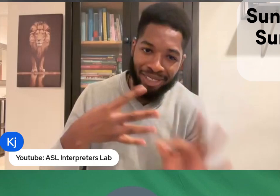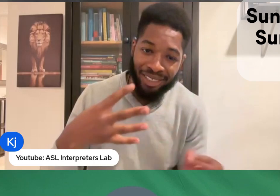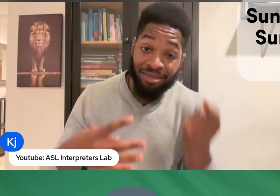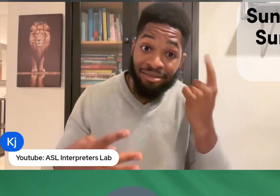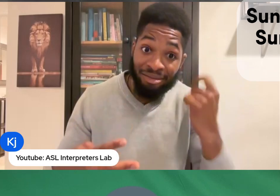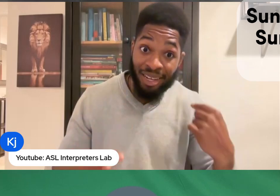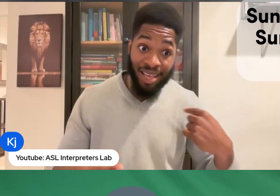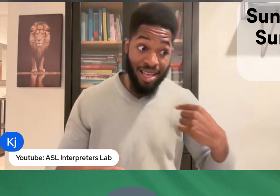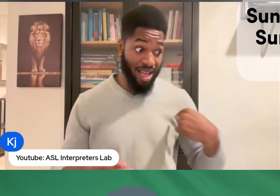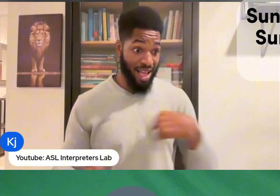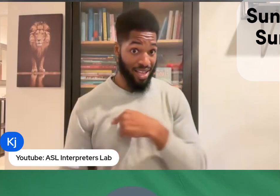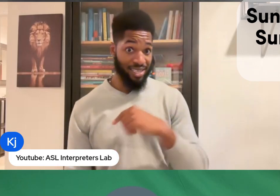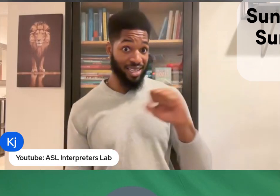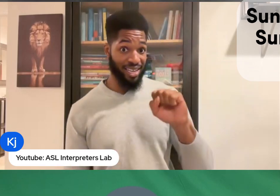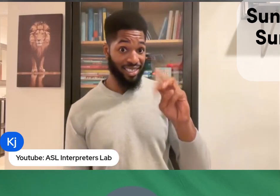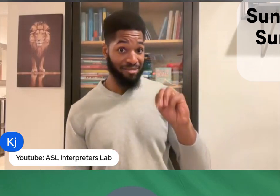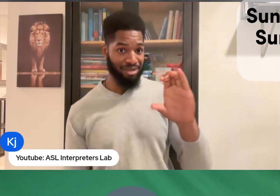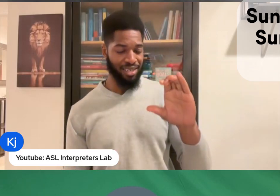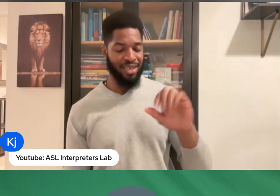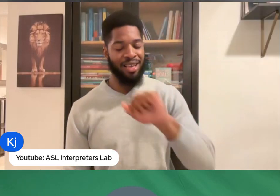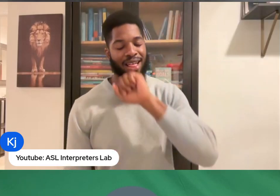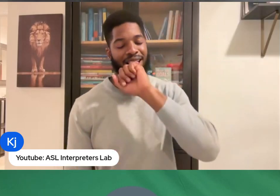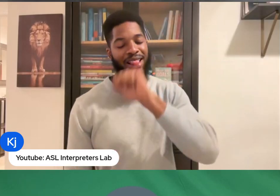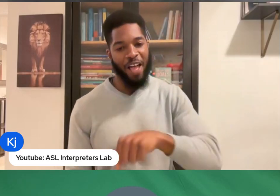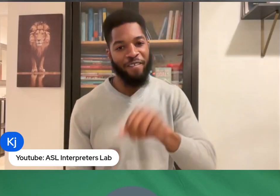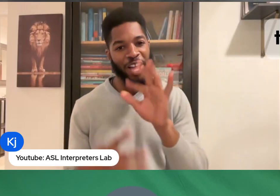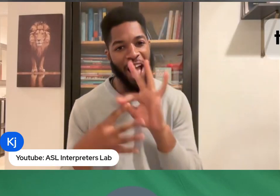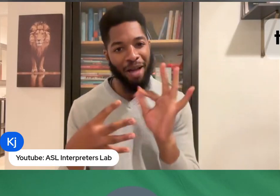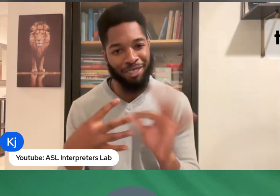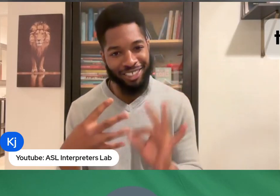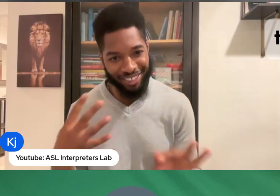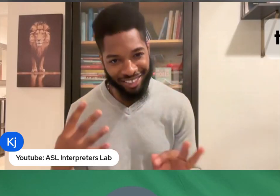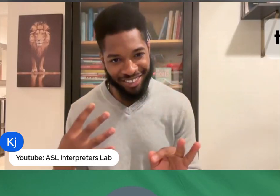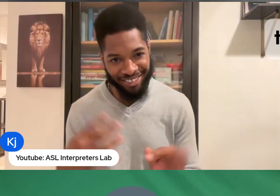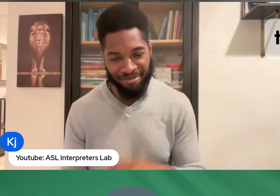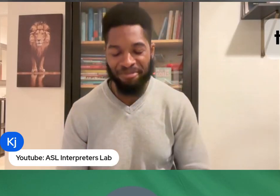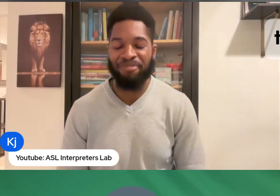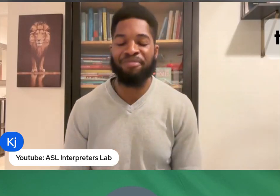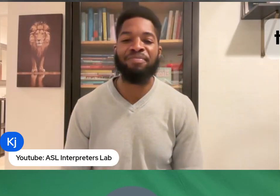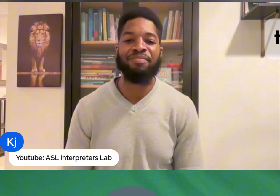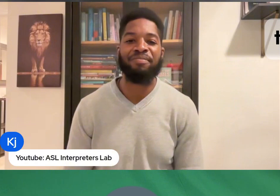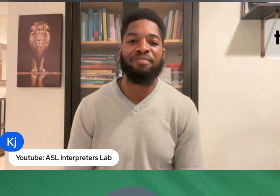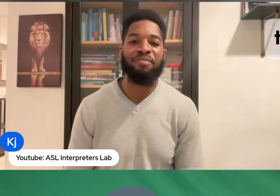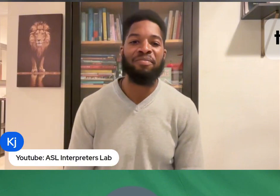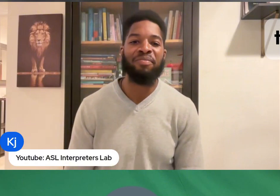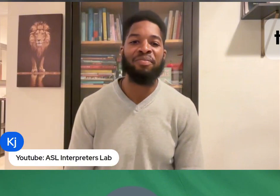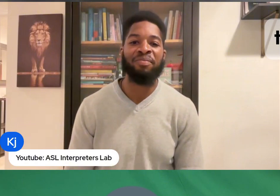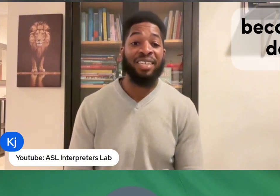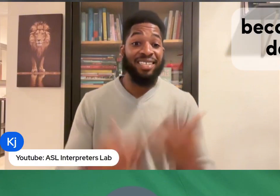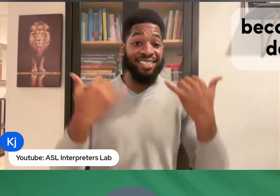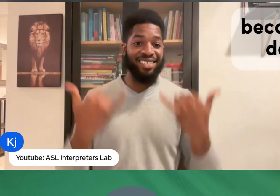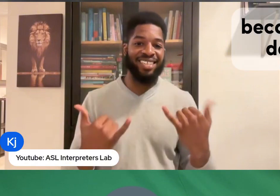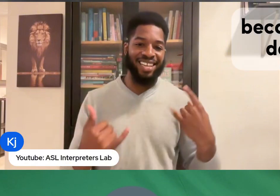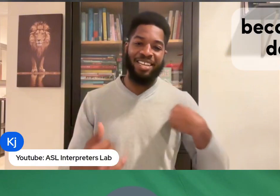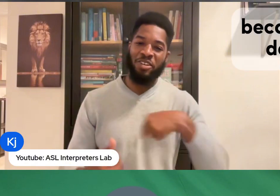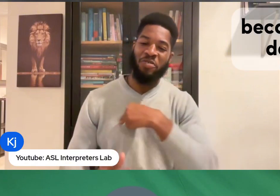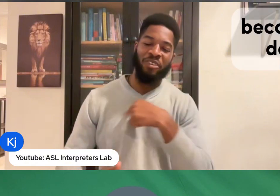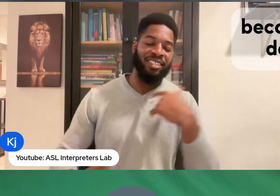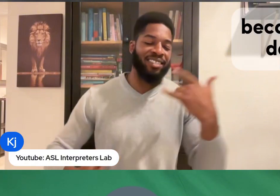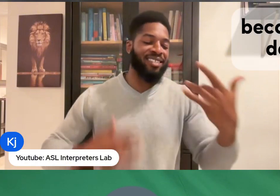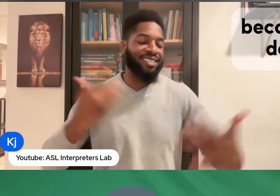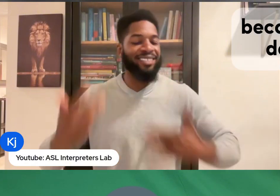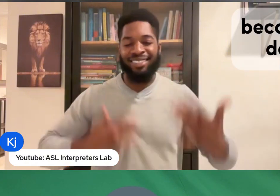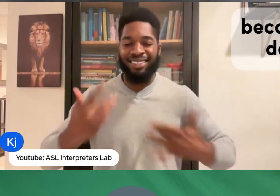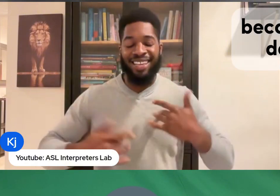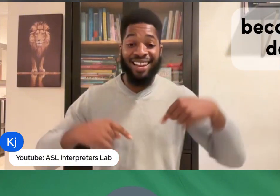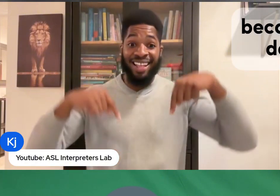Sunday Morning Coffee love options. Today, we are extra hyped because this show